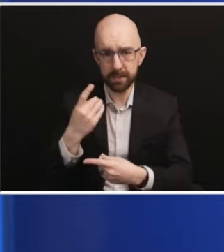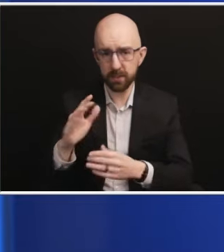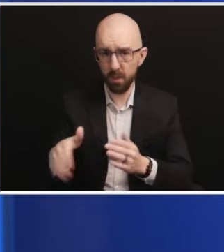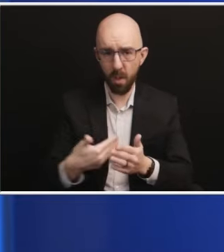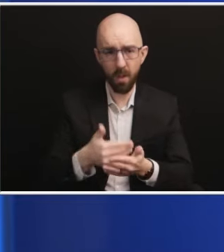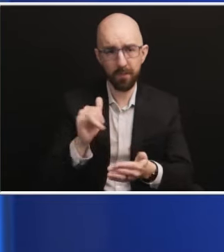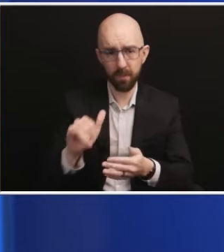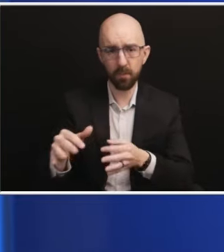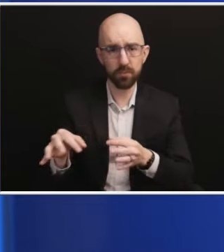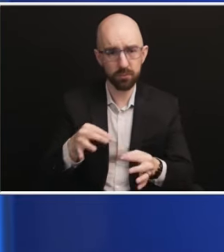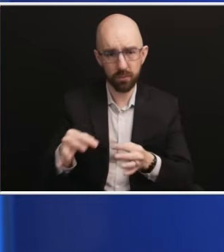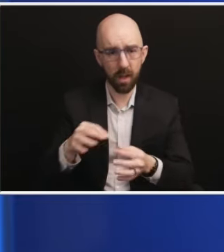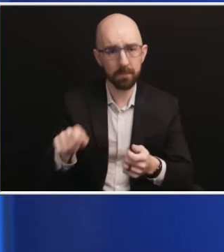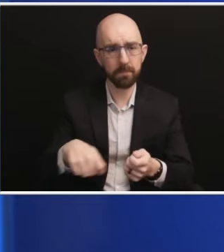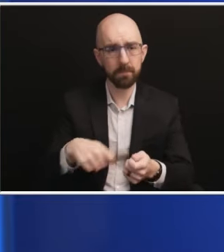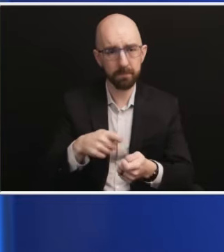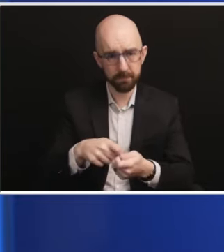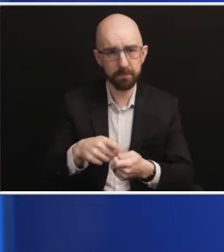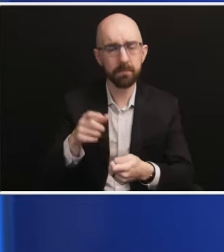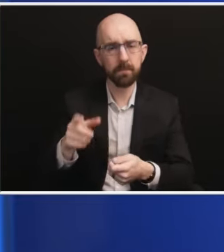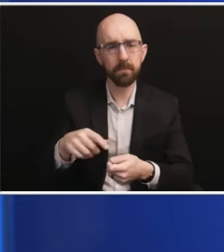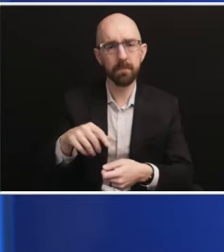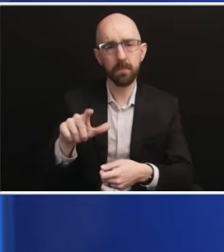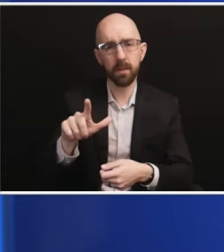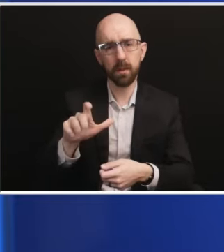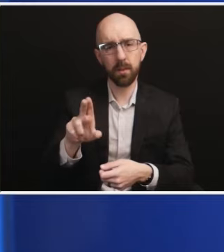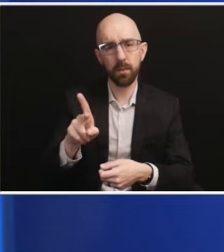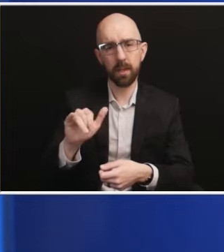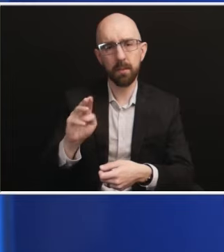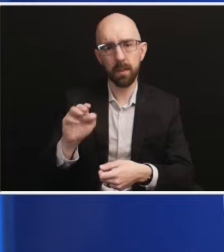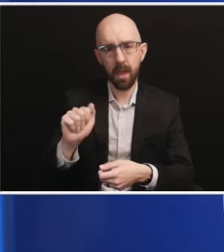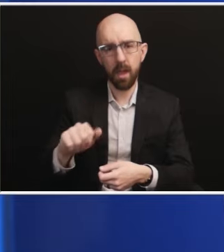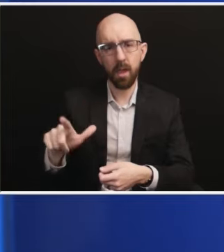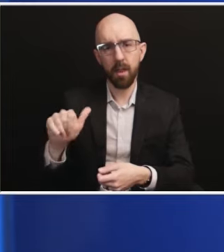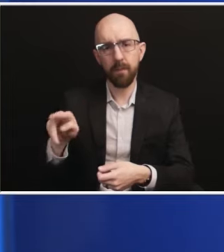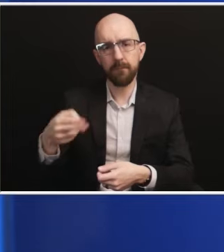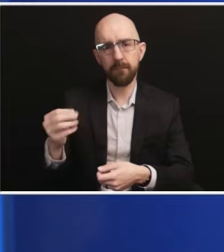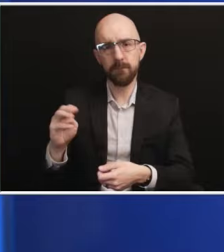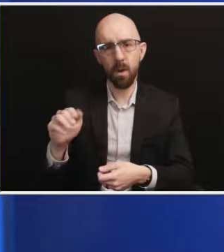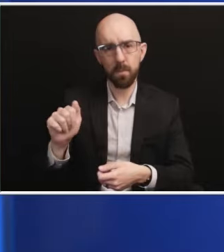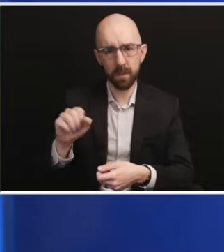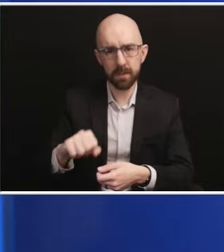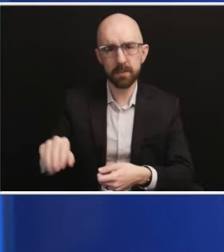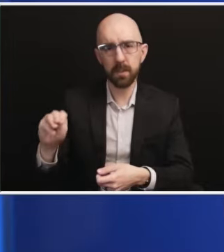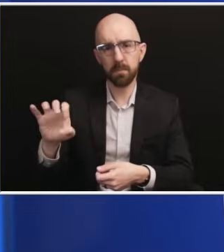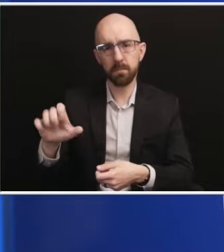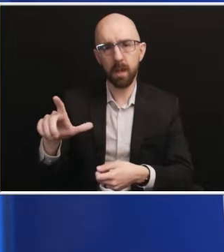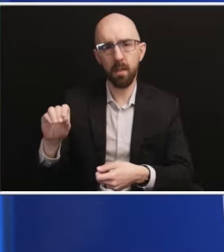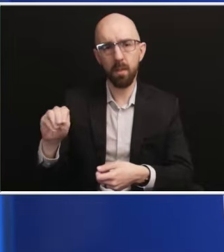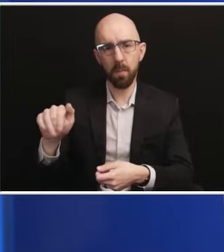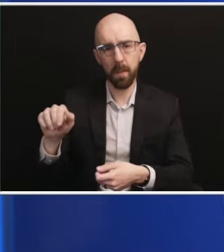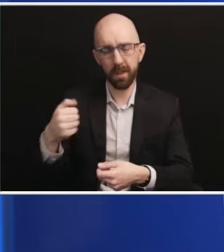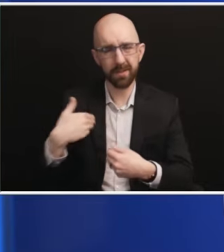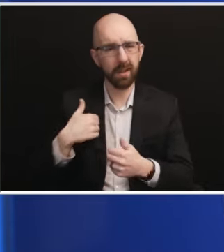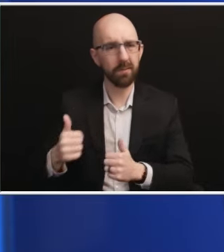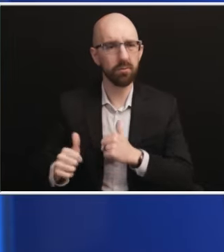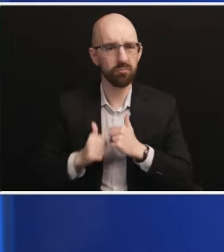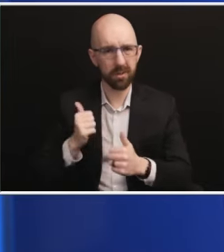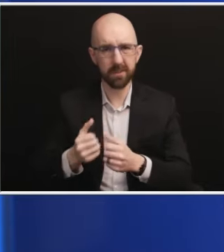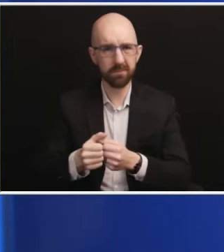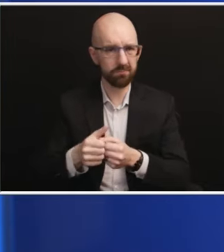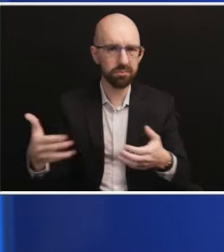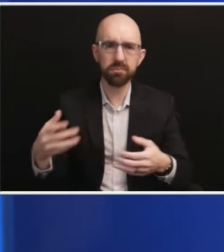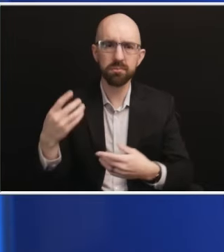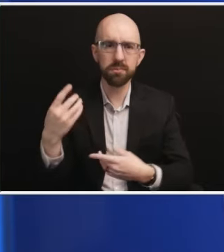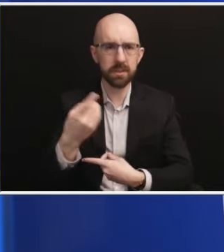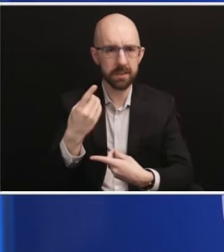acute leukemias, lymphomas, and myeloma, have very aggressive, rapidly growing disease, and they're already somewhat infirm from